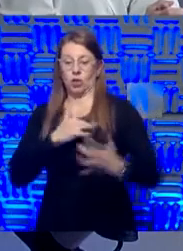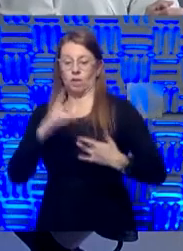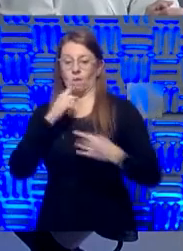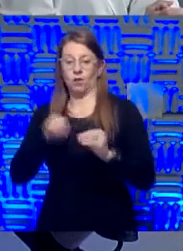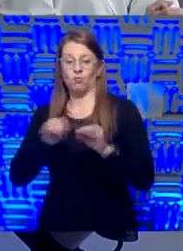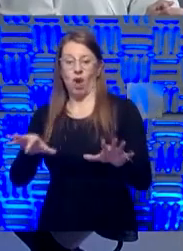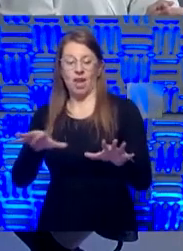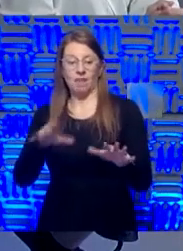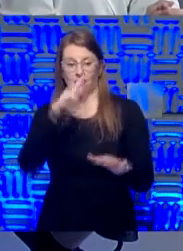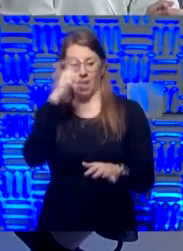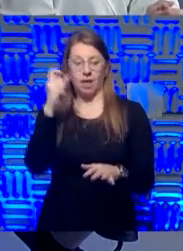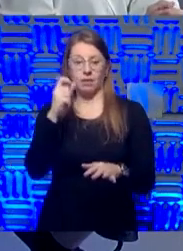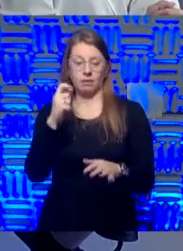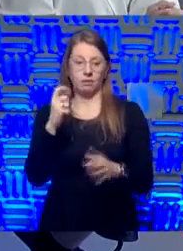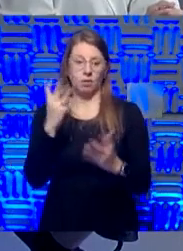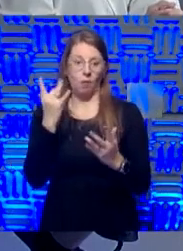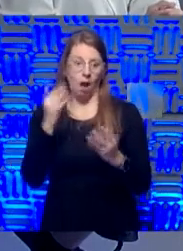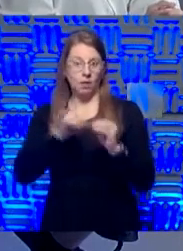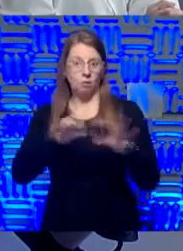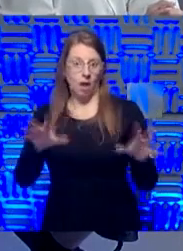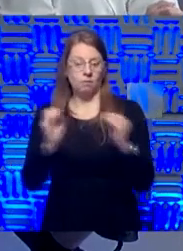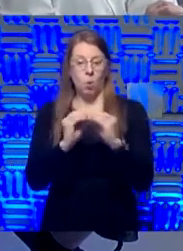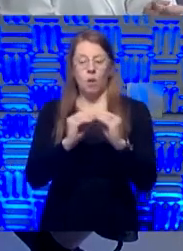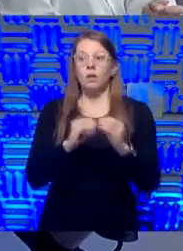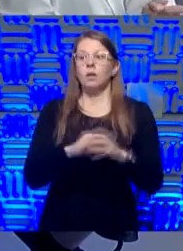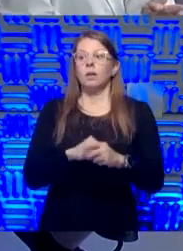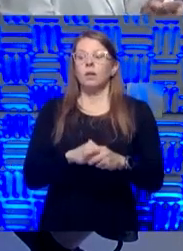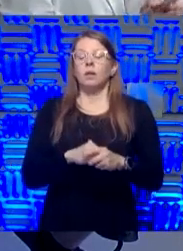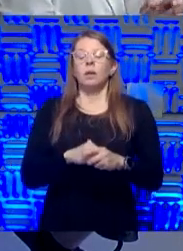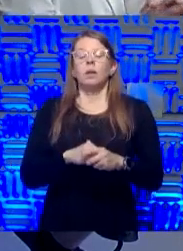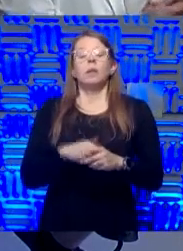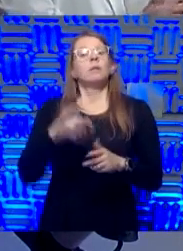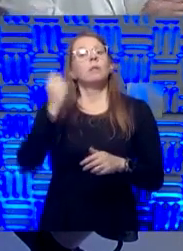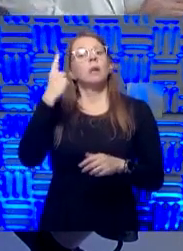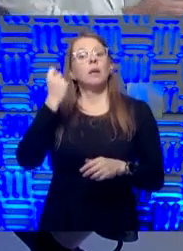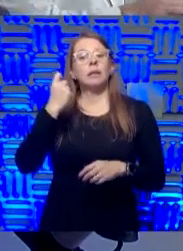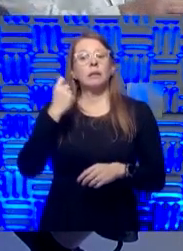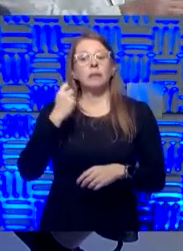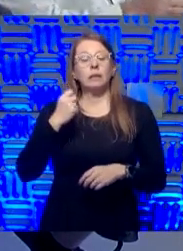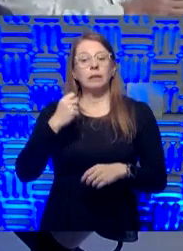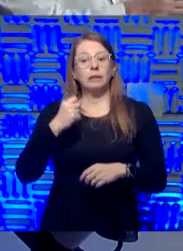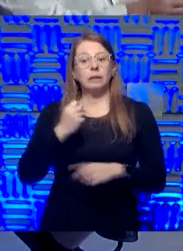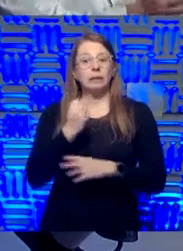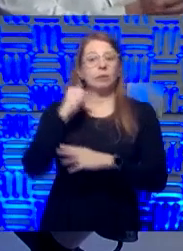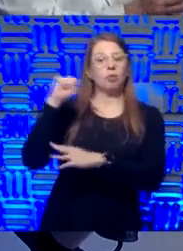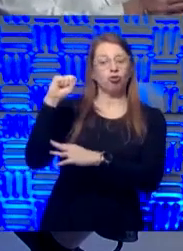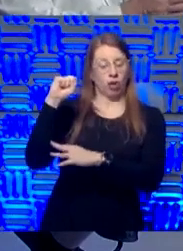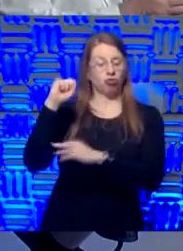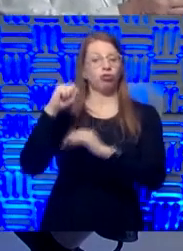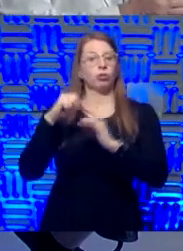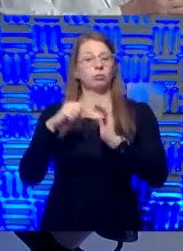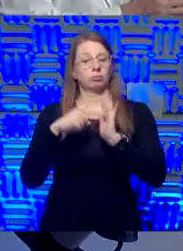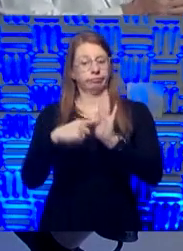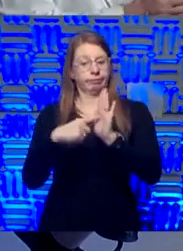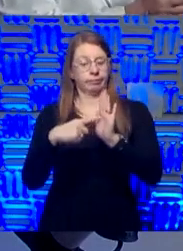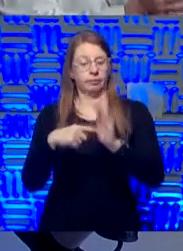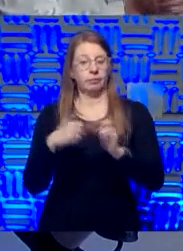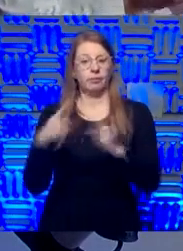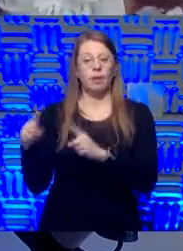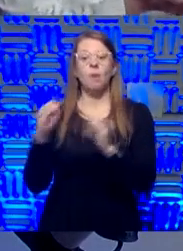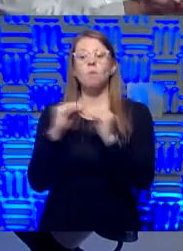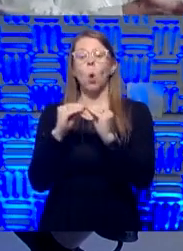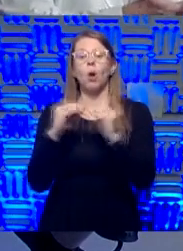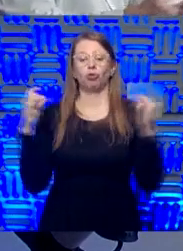is a great question, Dana. And we've been watching that a lot. Yeah. There are the demonstrations. There are more gatherings. Yep. I told the story yesterday